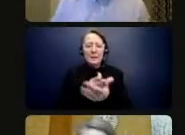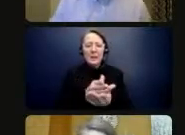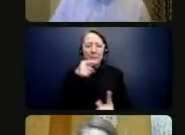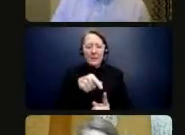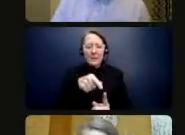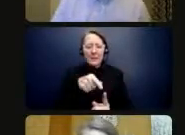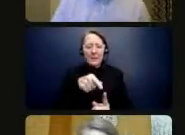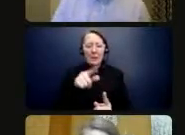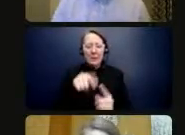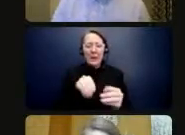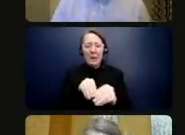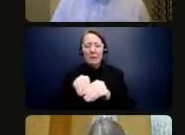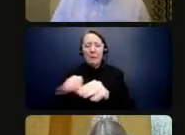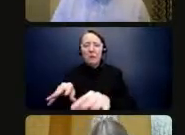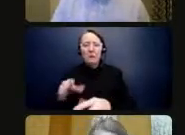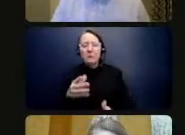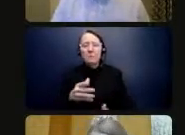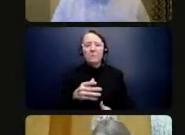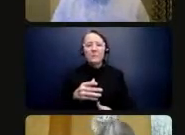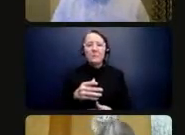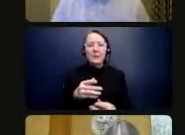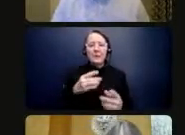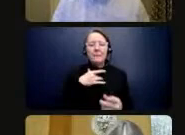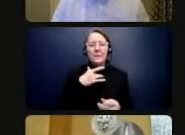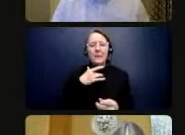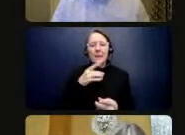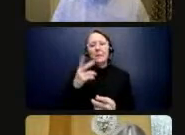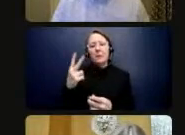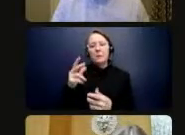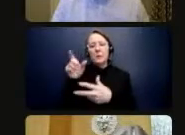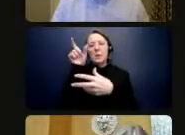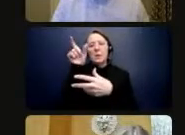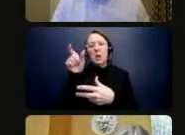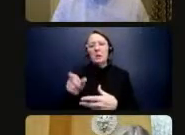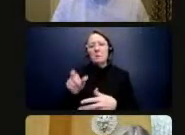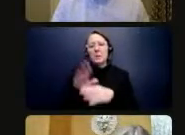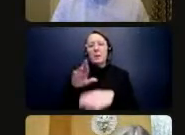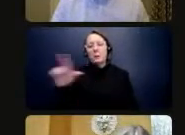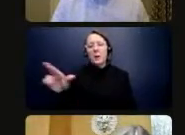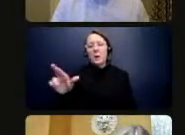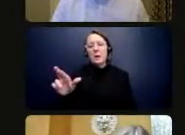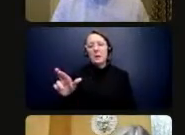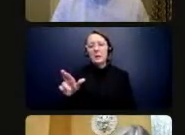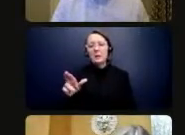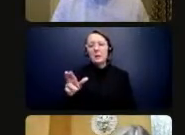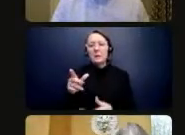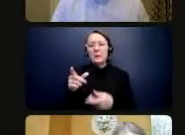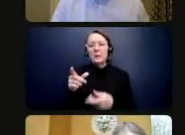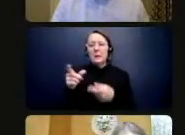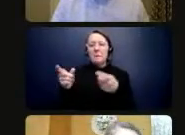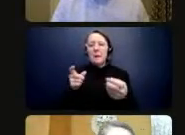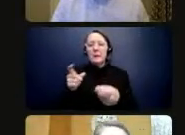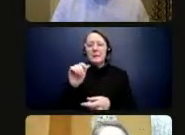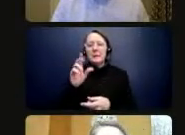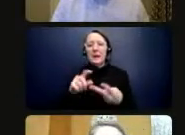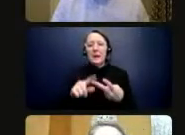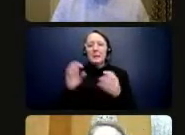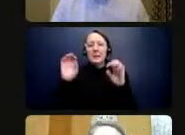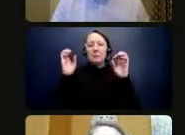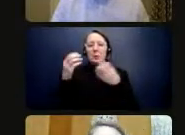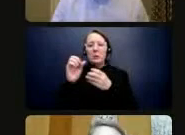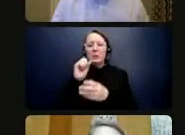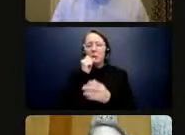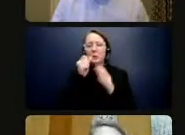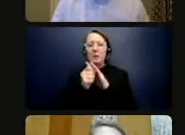Probably a choke point exists in the three columns on the right, I would say, between managed sites, emergency shelters, transitional housing, rapid